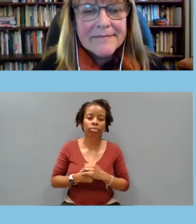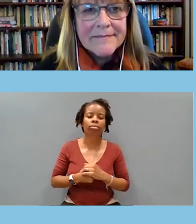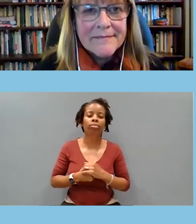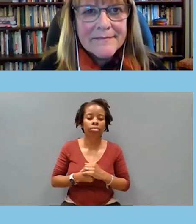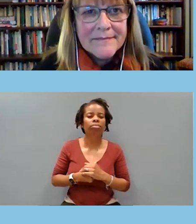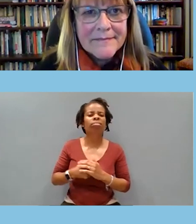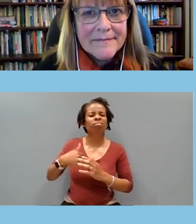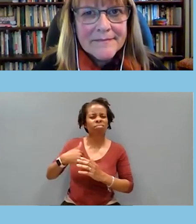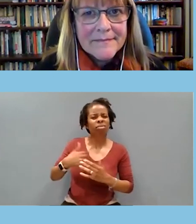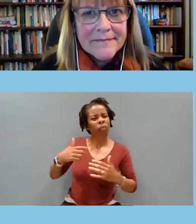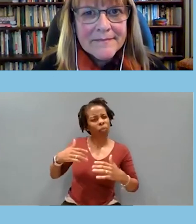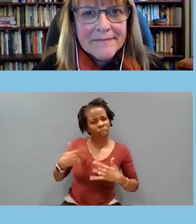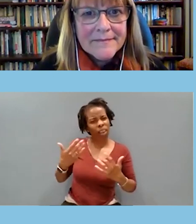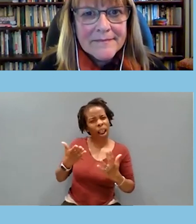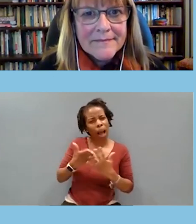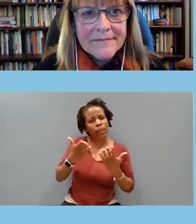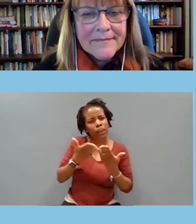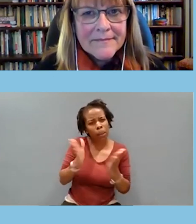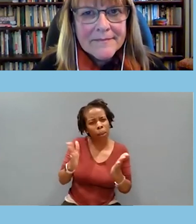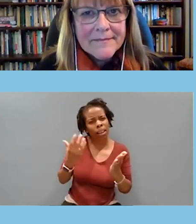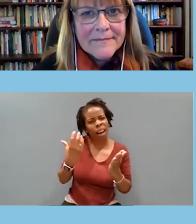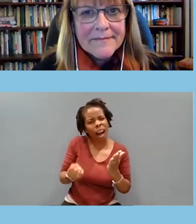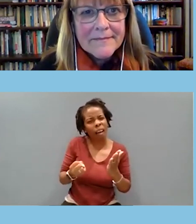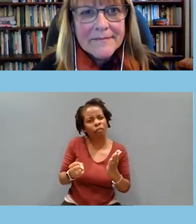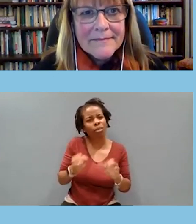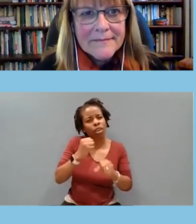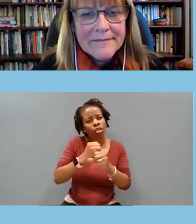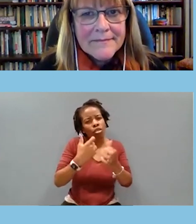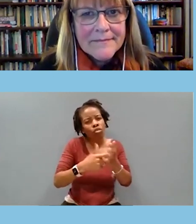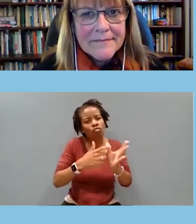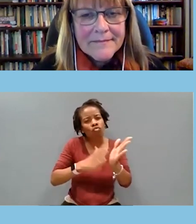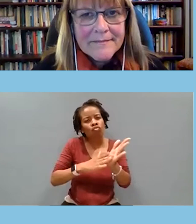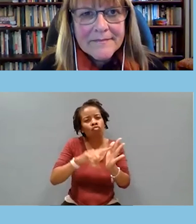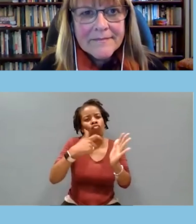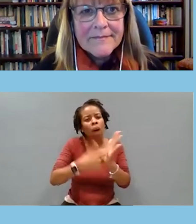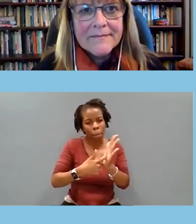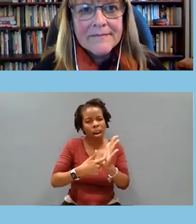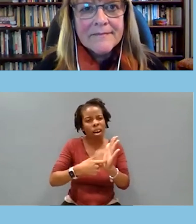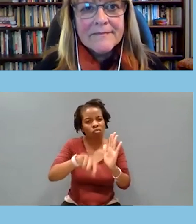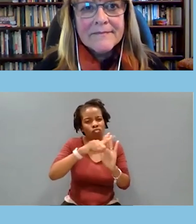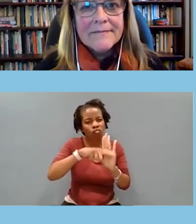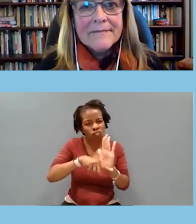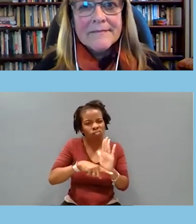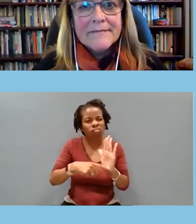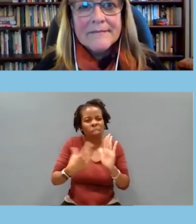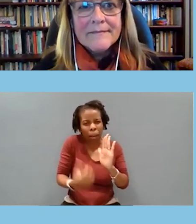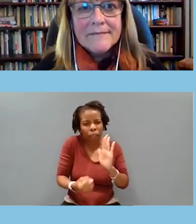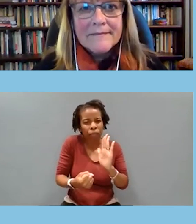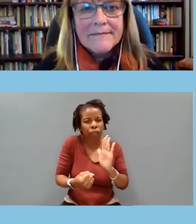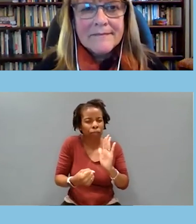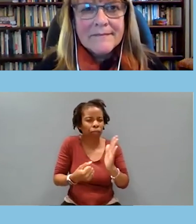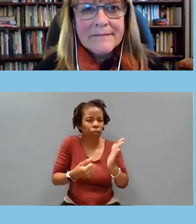think there are scholars out there who study